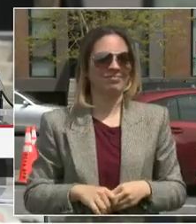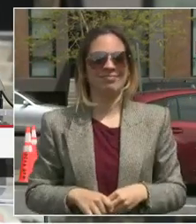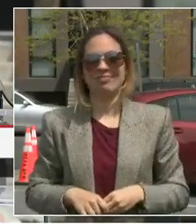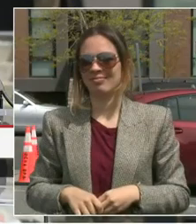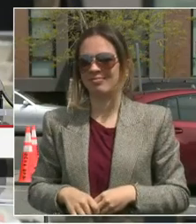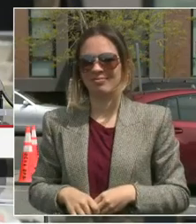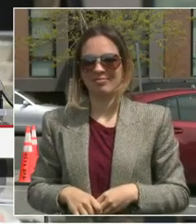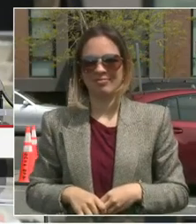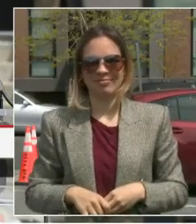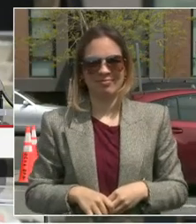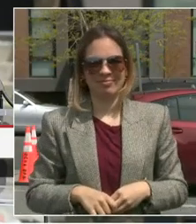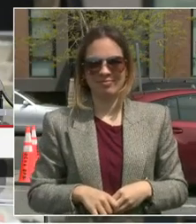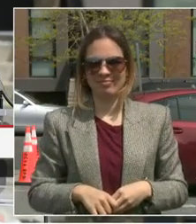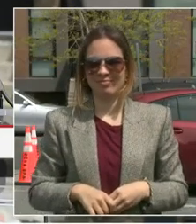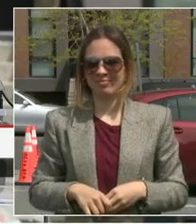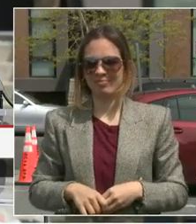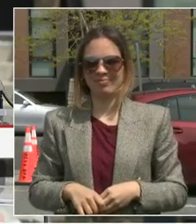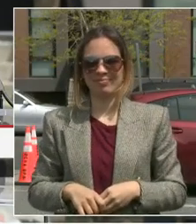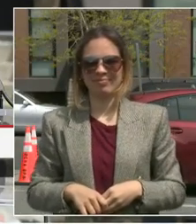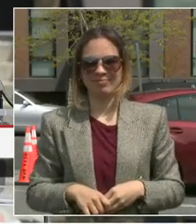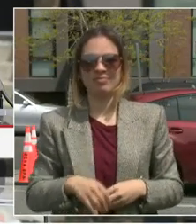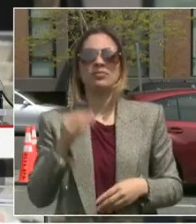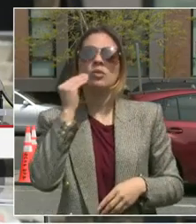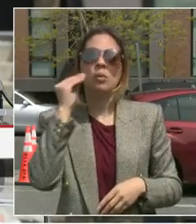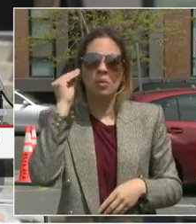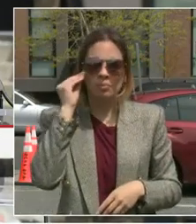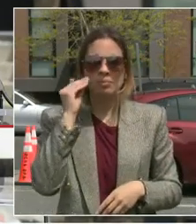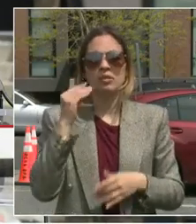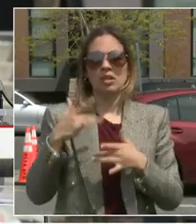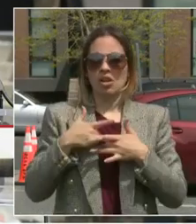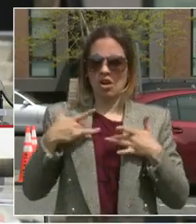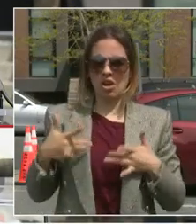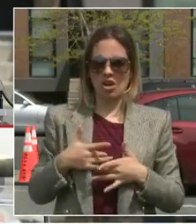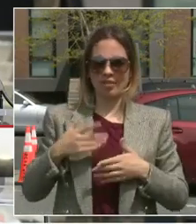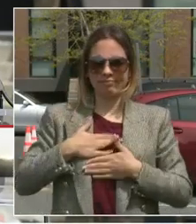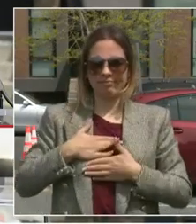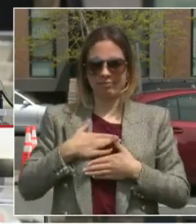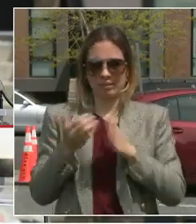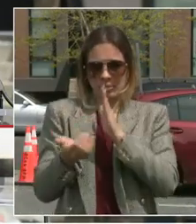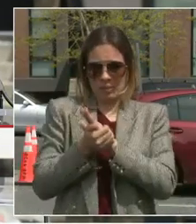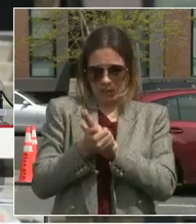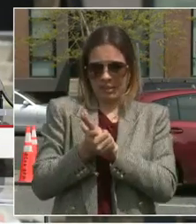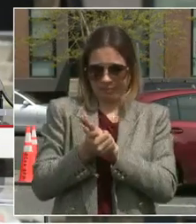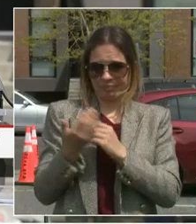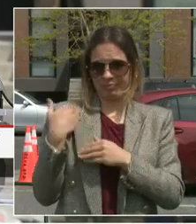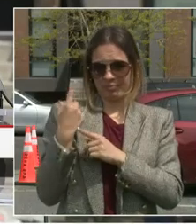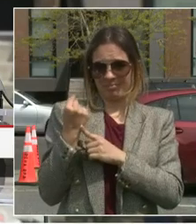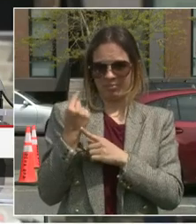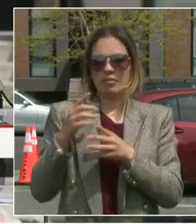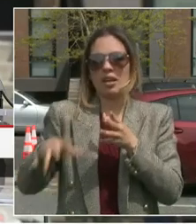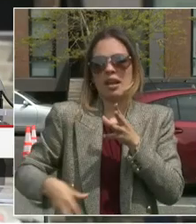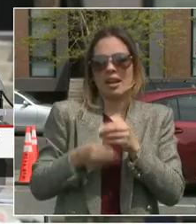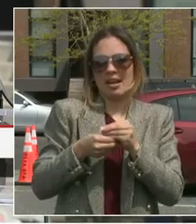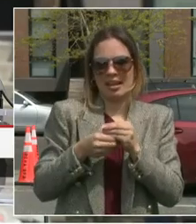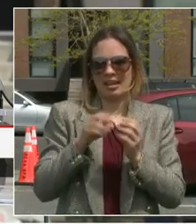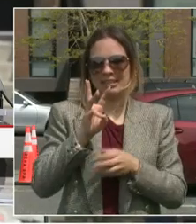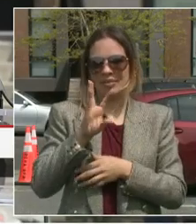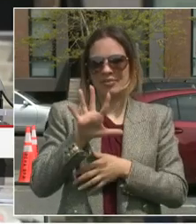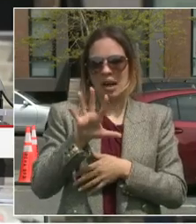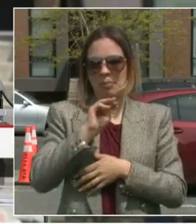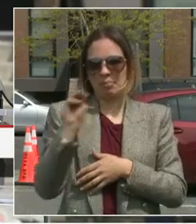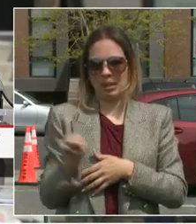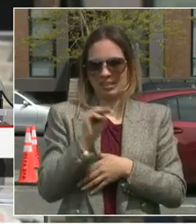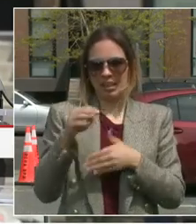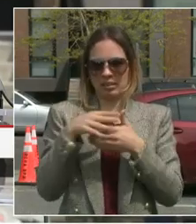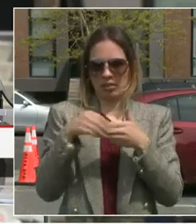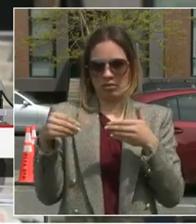With the Homes and Hearts Amendment that the council passed last year, adding $65 million annually to the